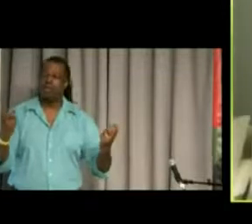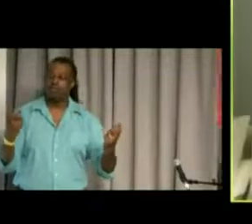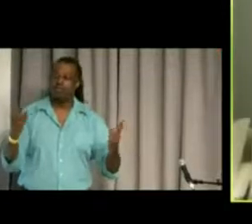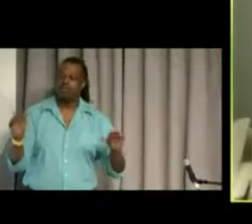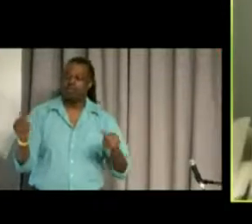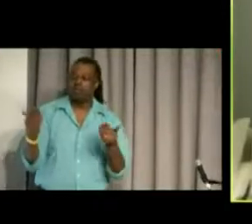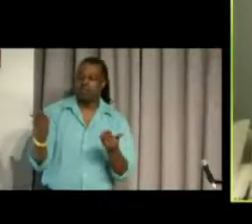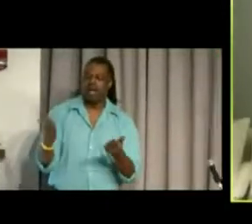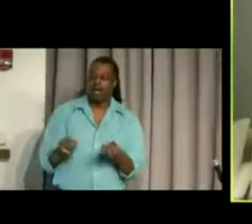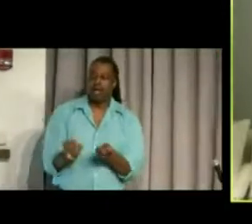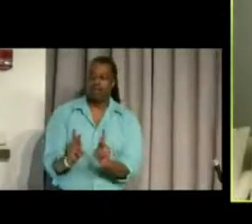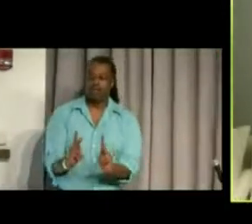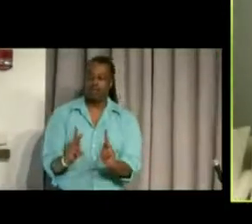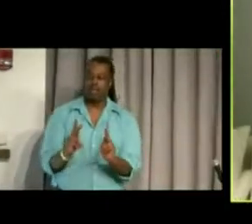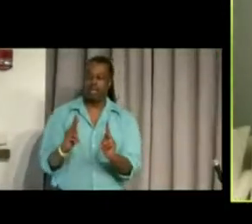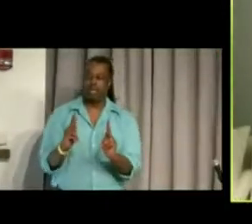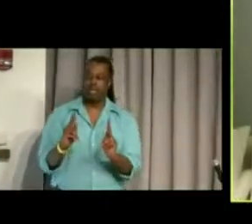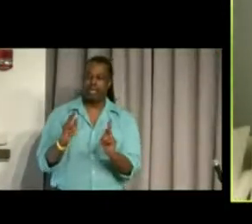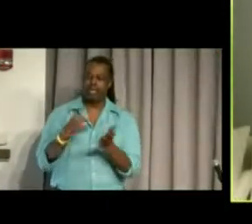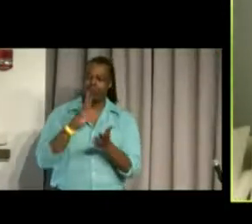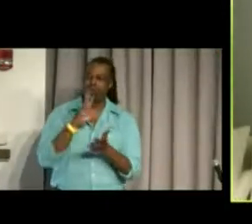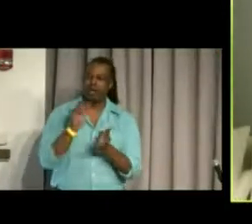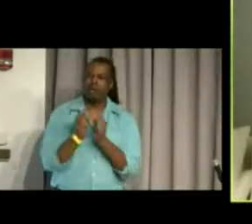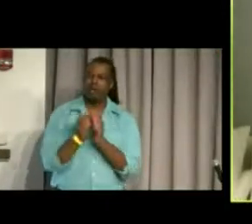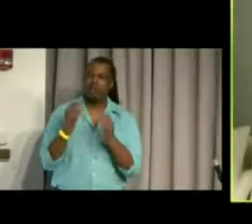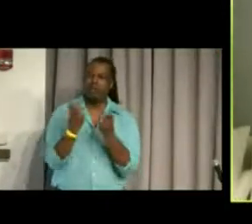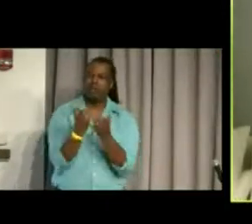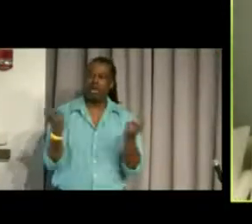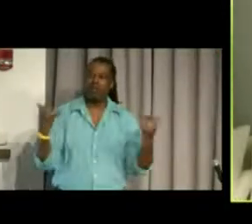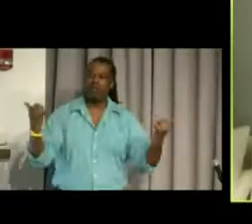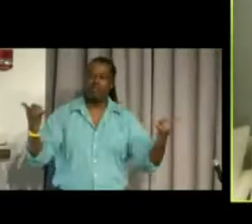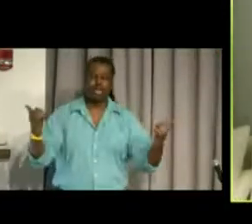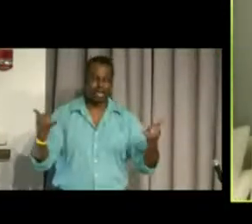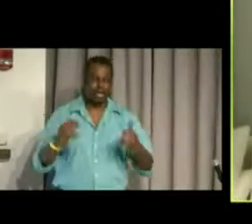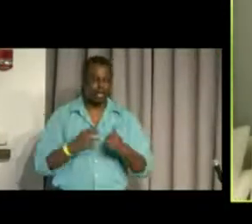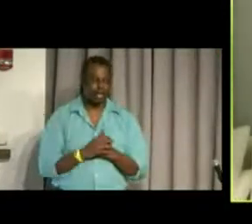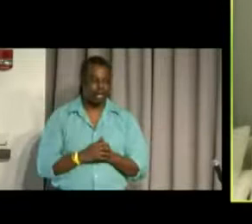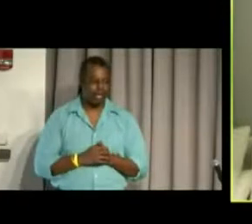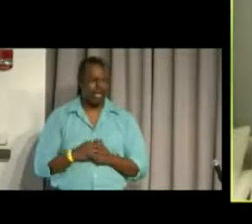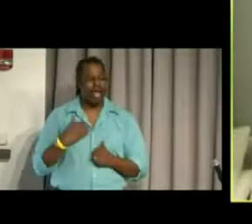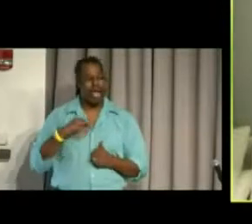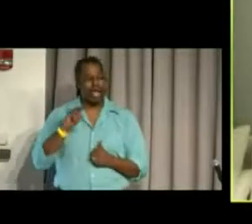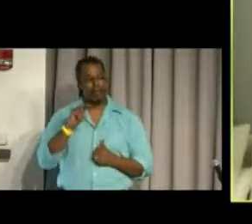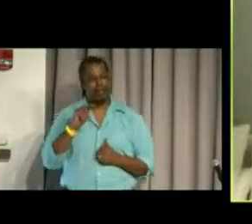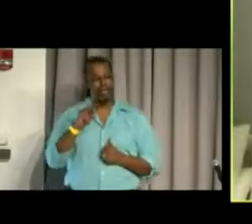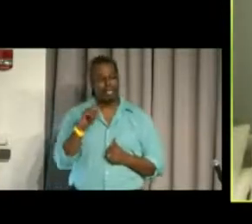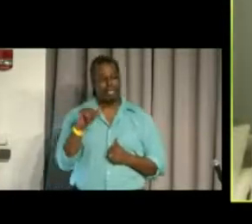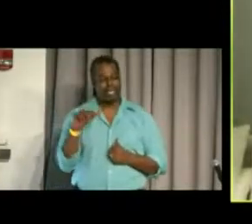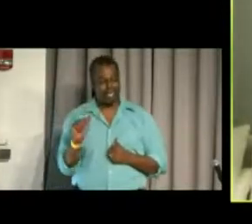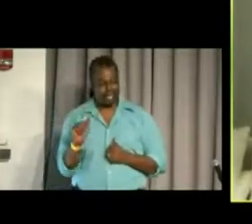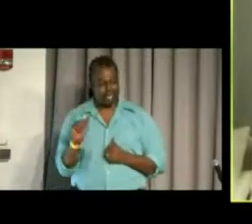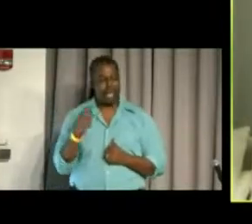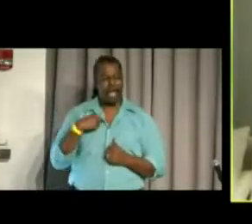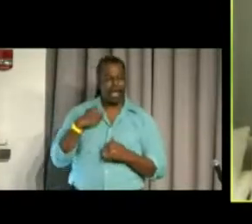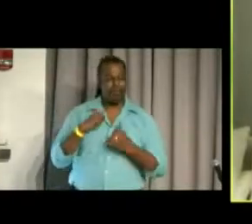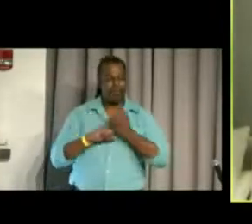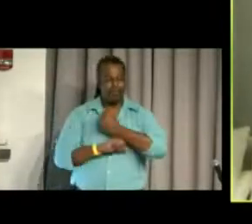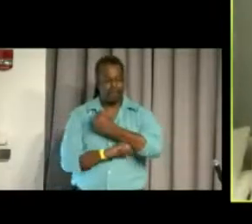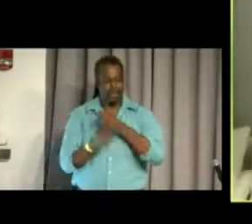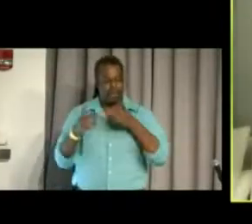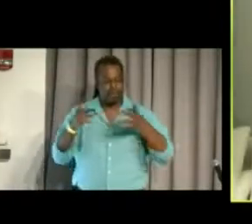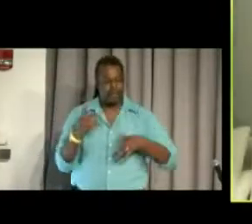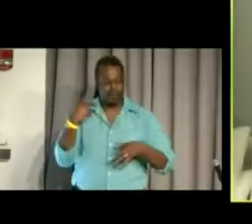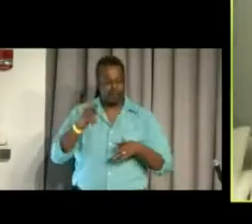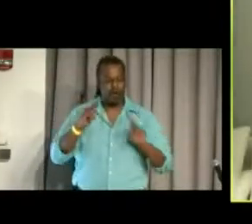opportunity to address the tribunal today to testify. I am Rukia Lumumba. I am the founding director of the People's